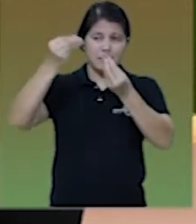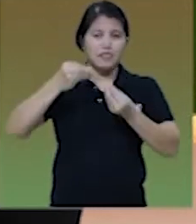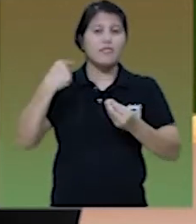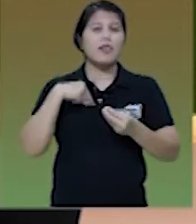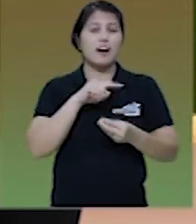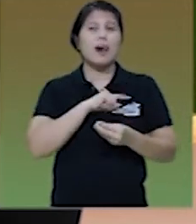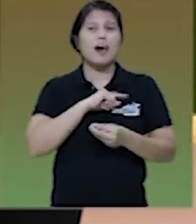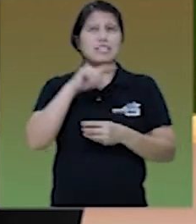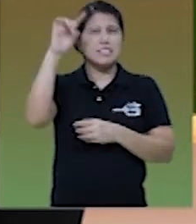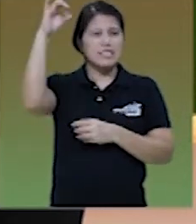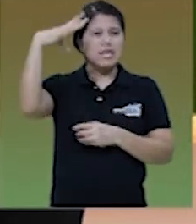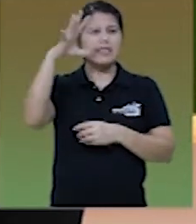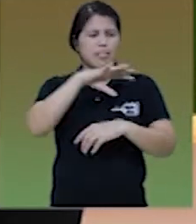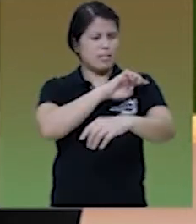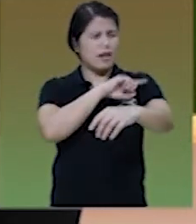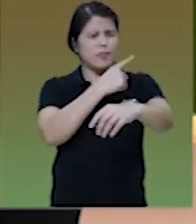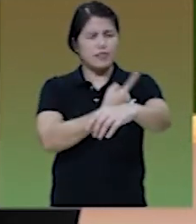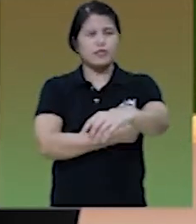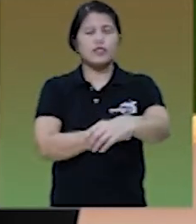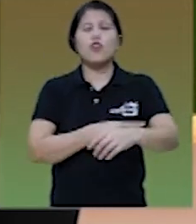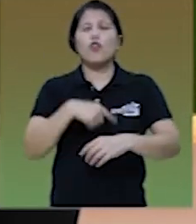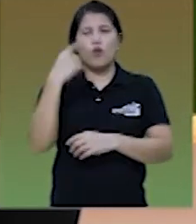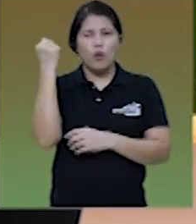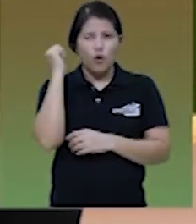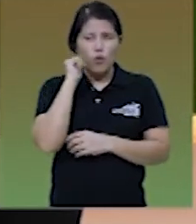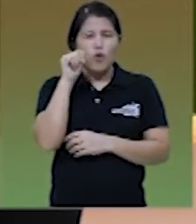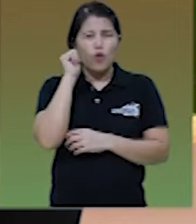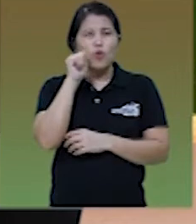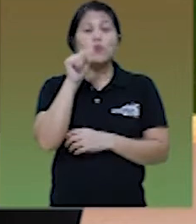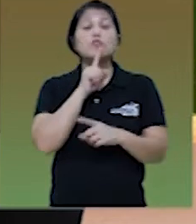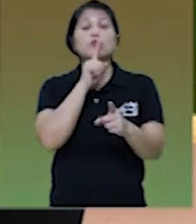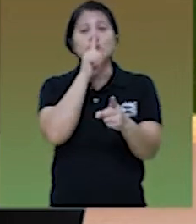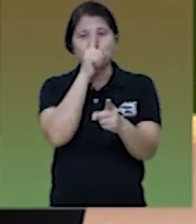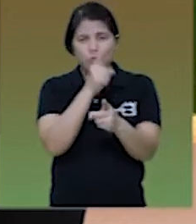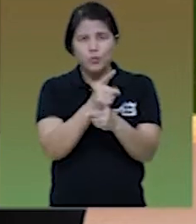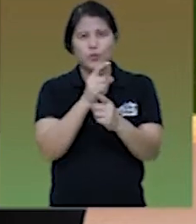us light and energy, is always true.